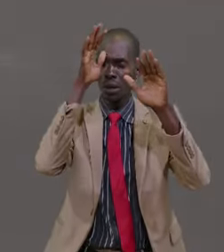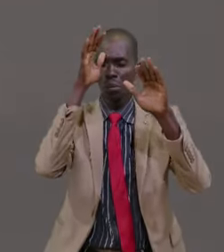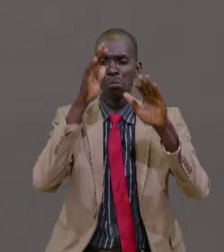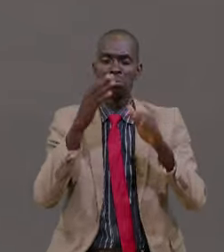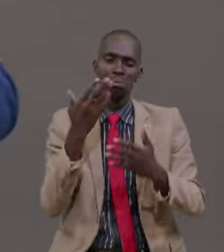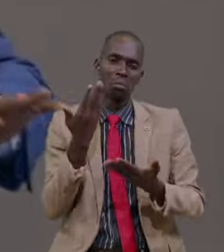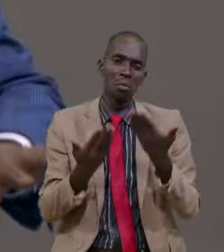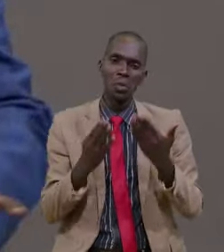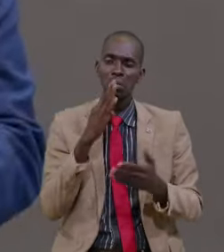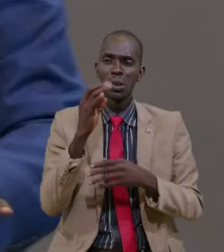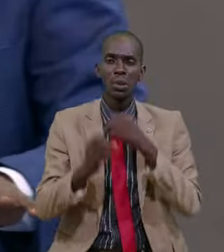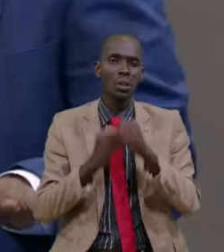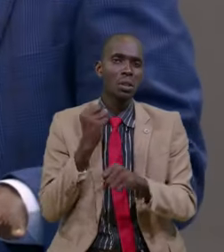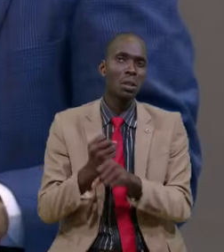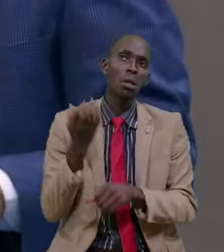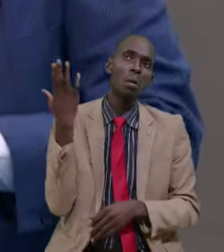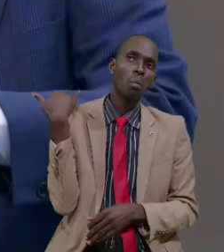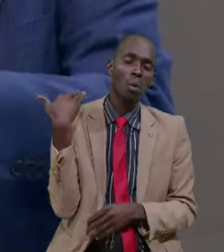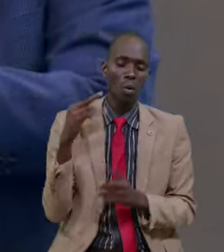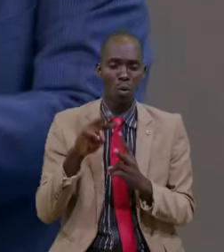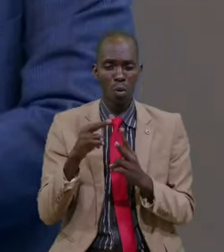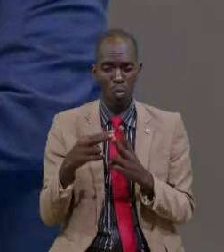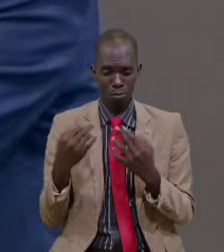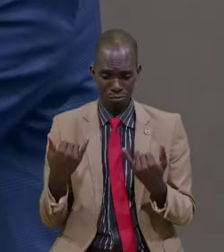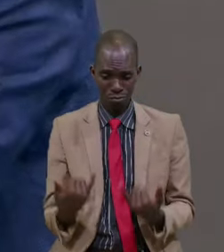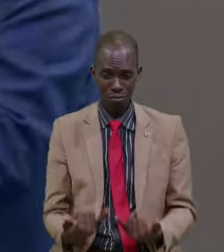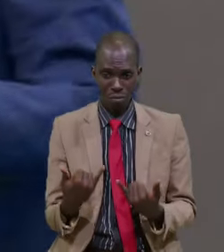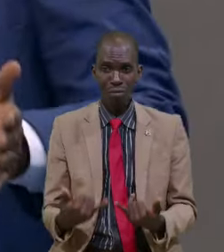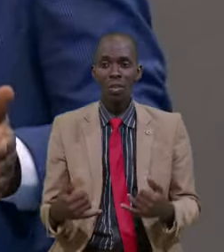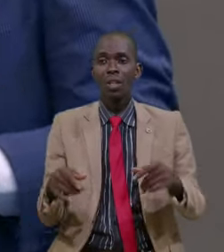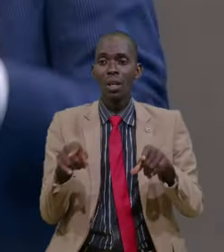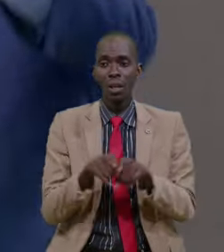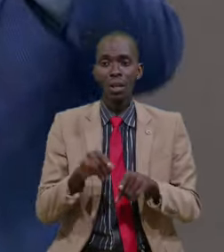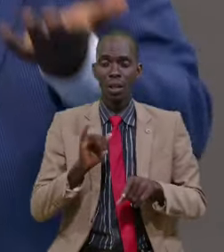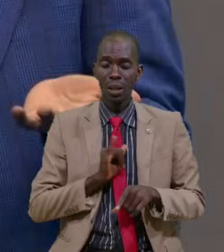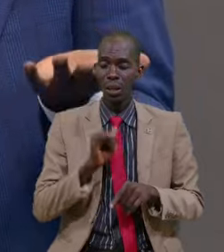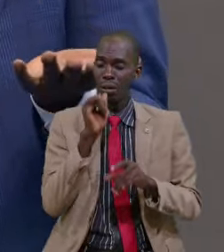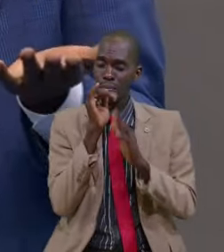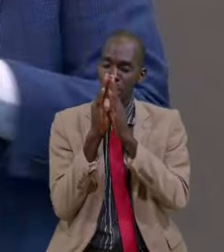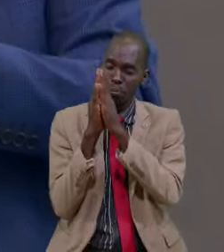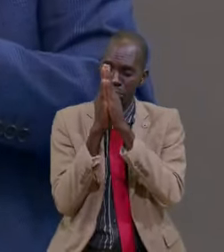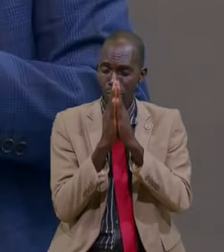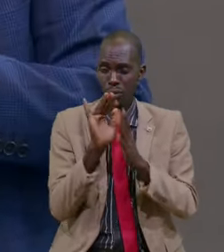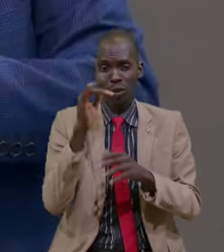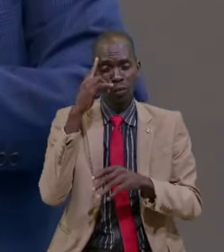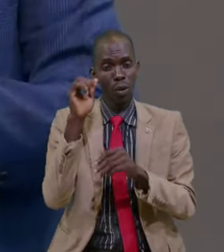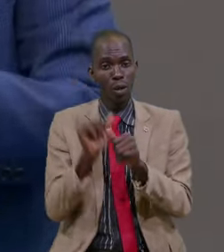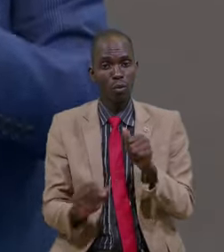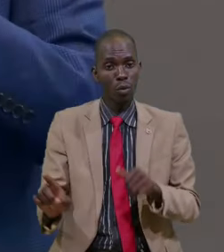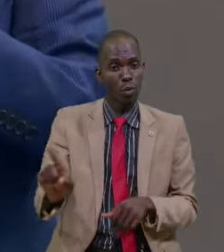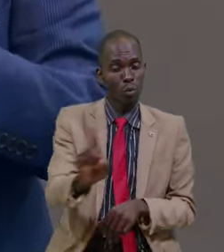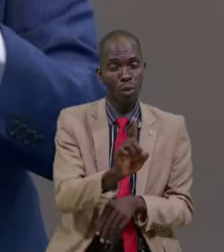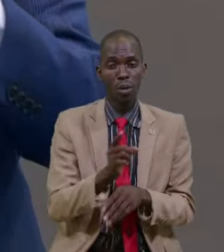by or at the present time, as I'm making intercession for everyone there,